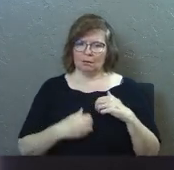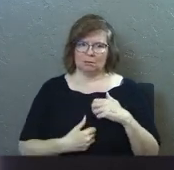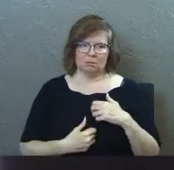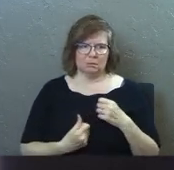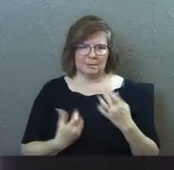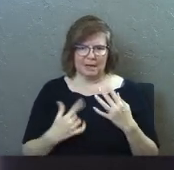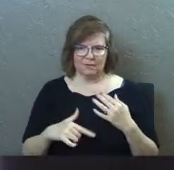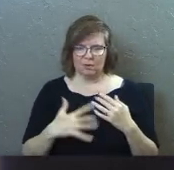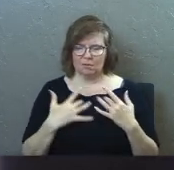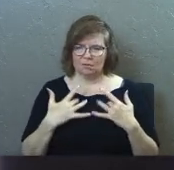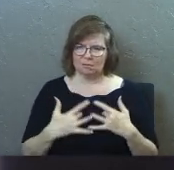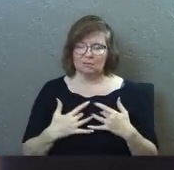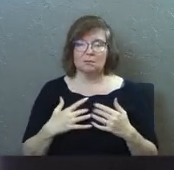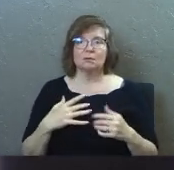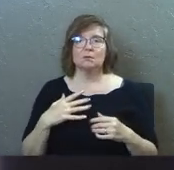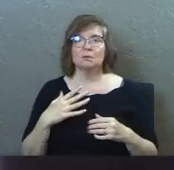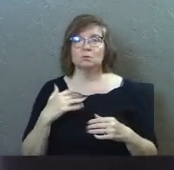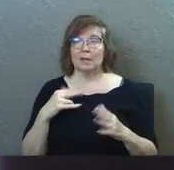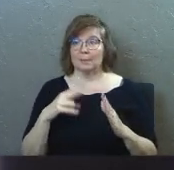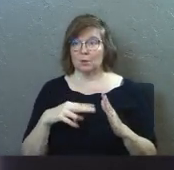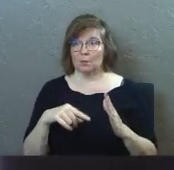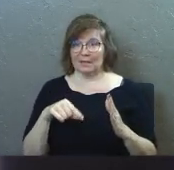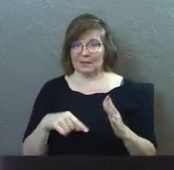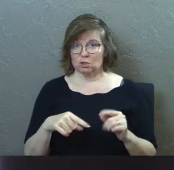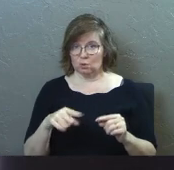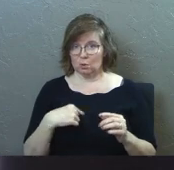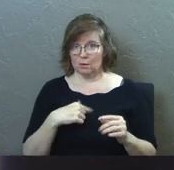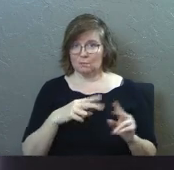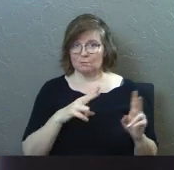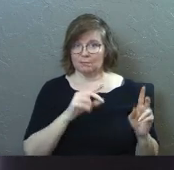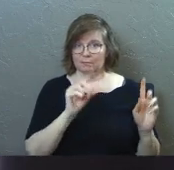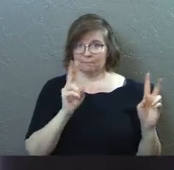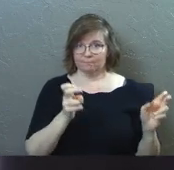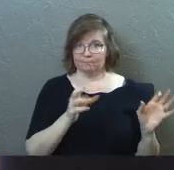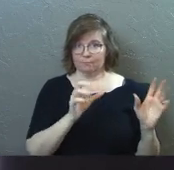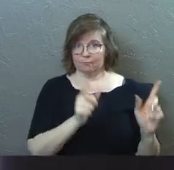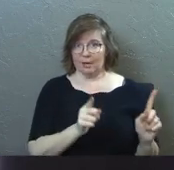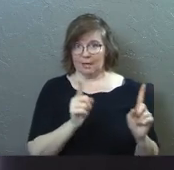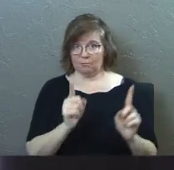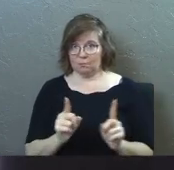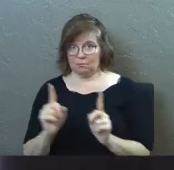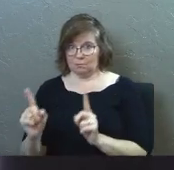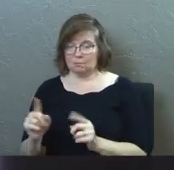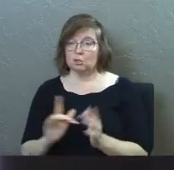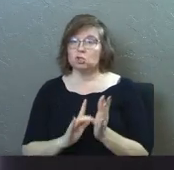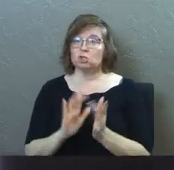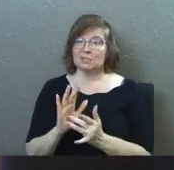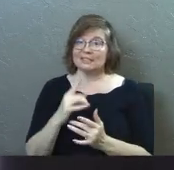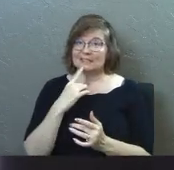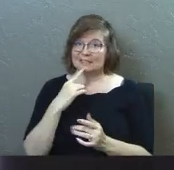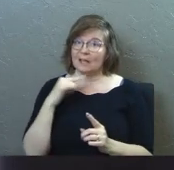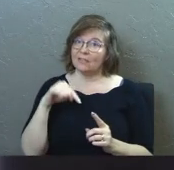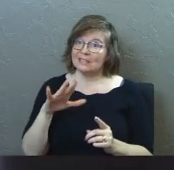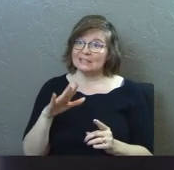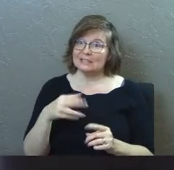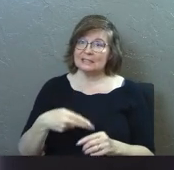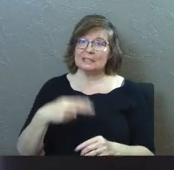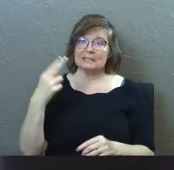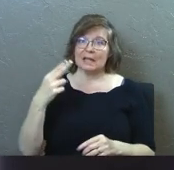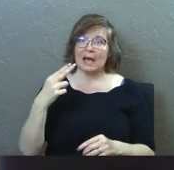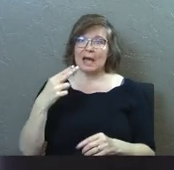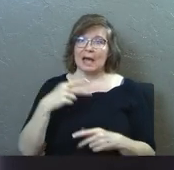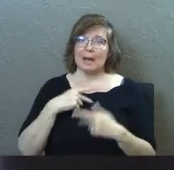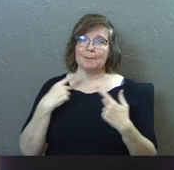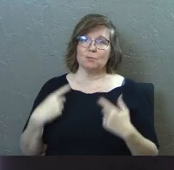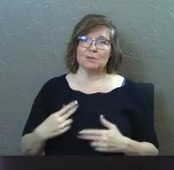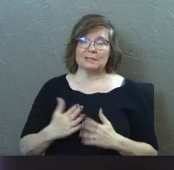many of you. That was last fall. So let me read this to you phrase for phrase so we get it. Jesus says, and this is his high priestly